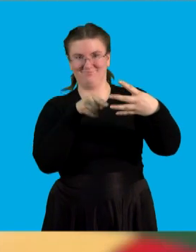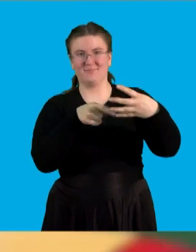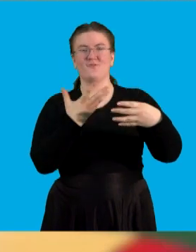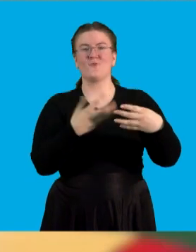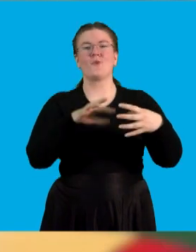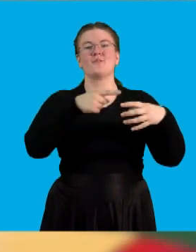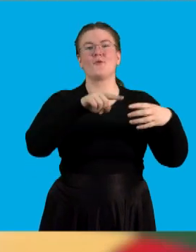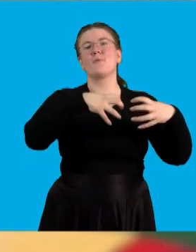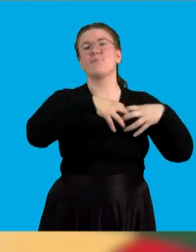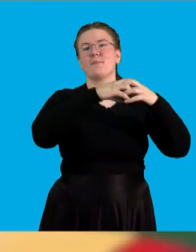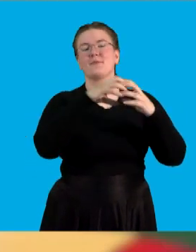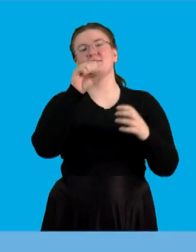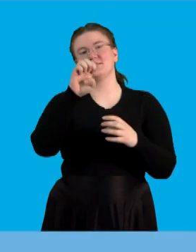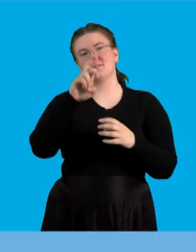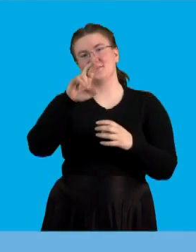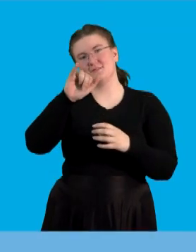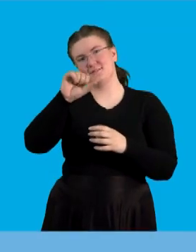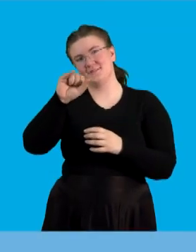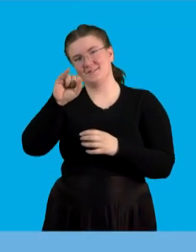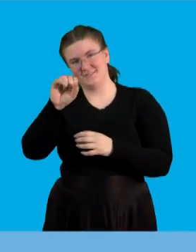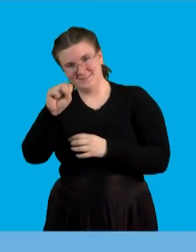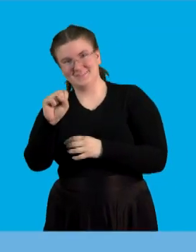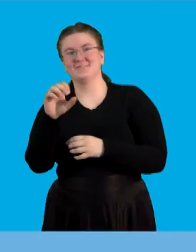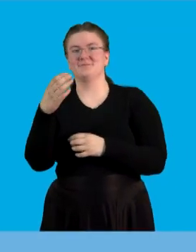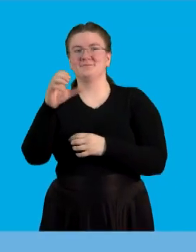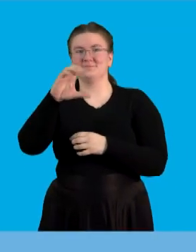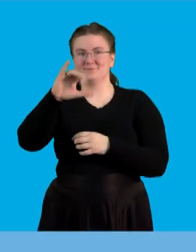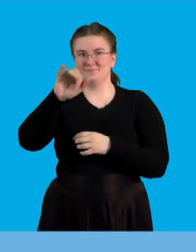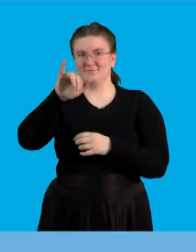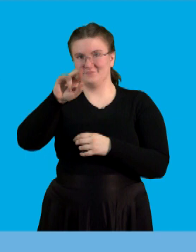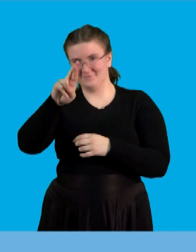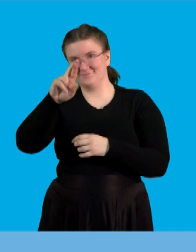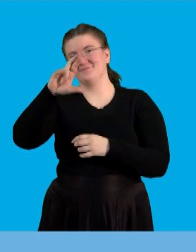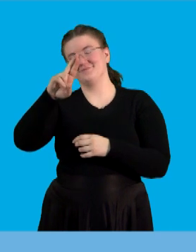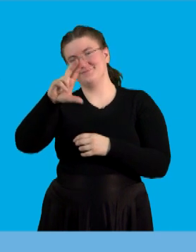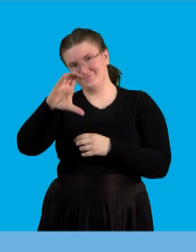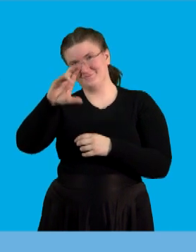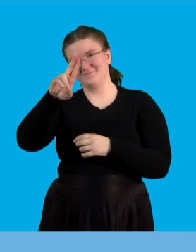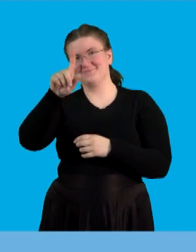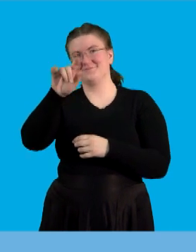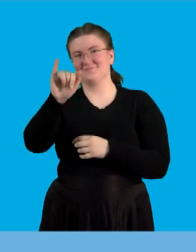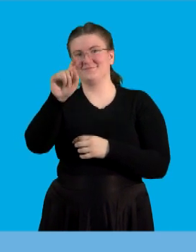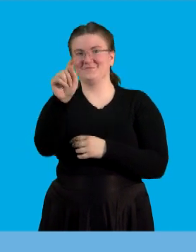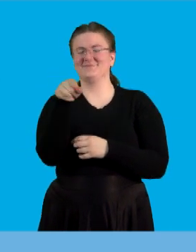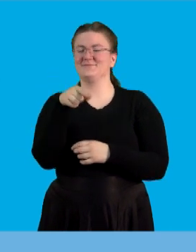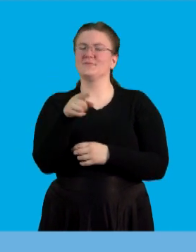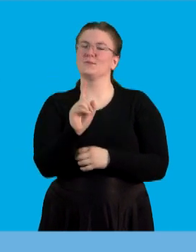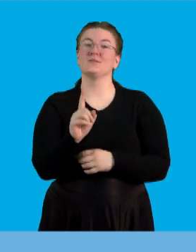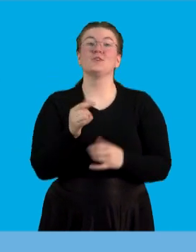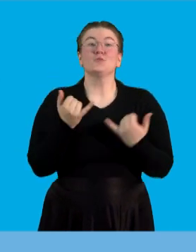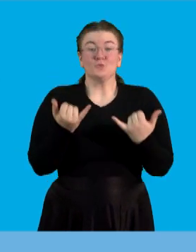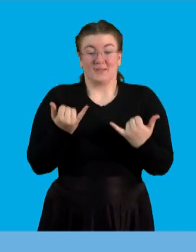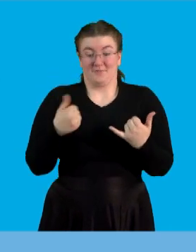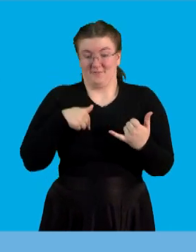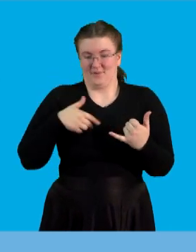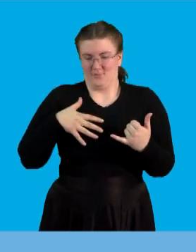series circuit. So by the end of this lesson, I want you to be able to know the following things. Number one, I want